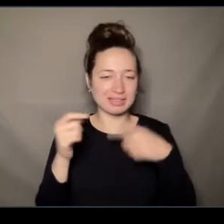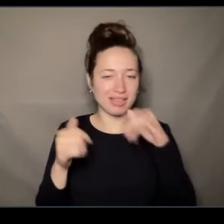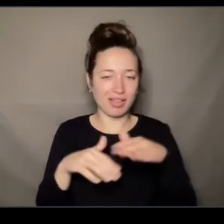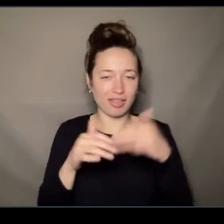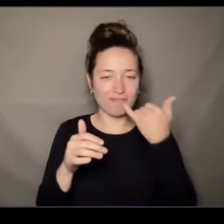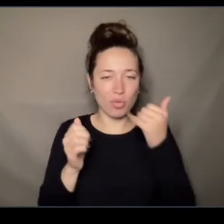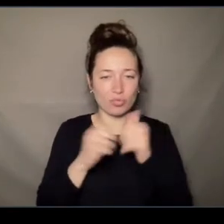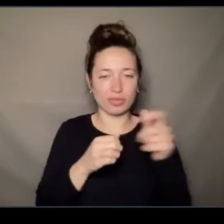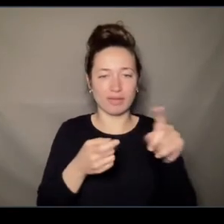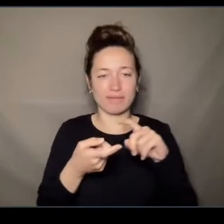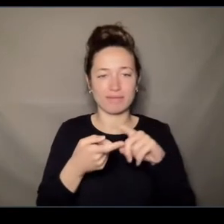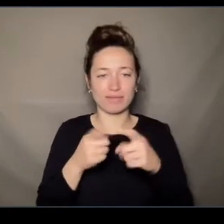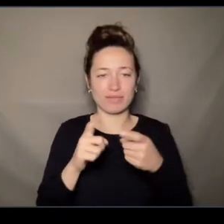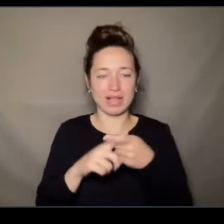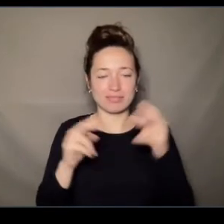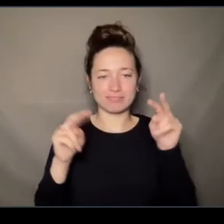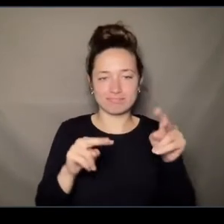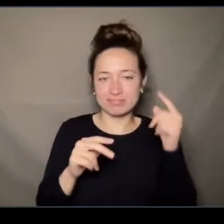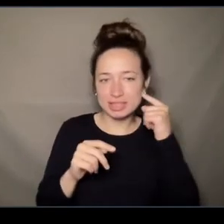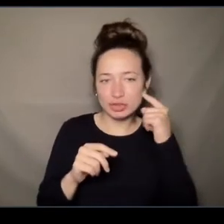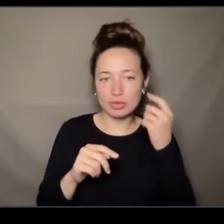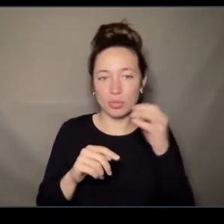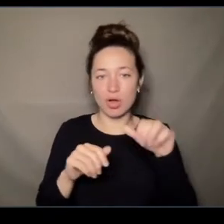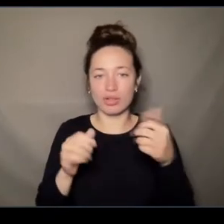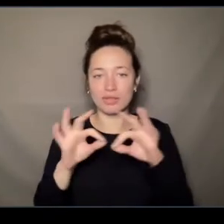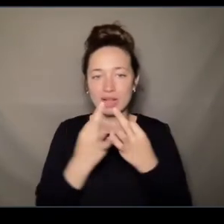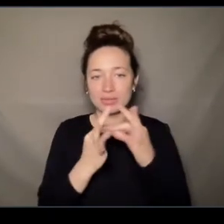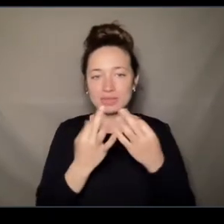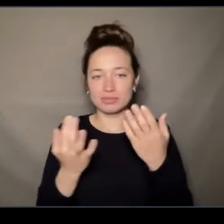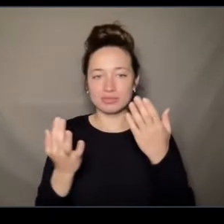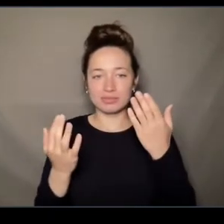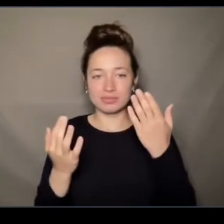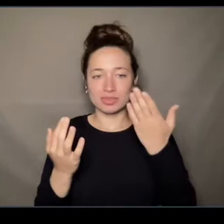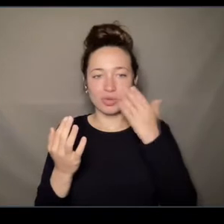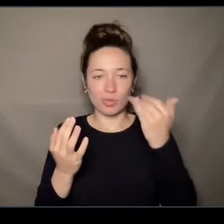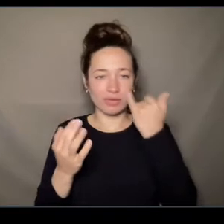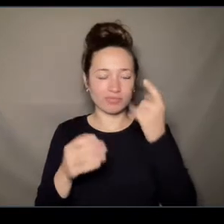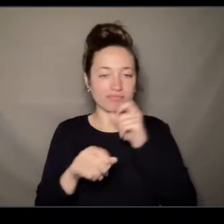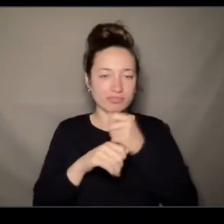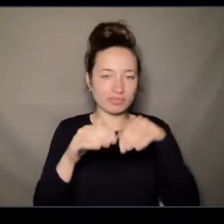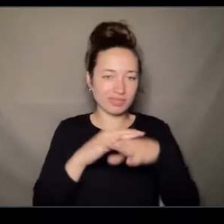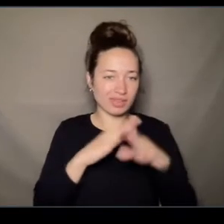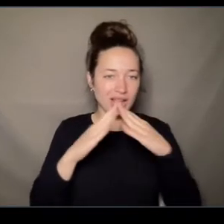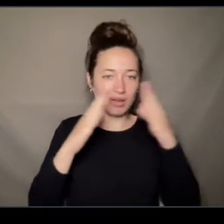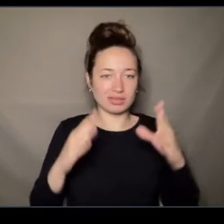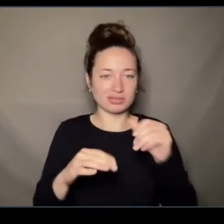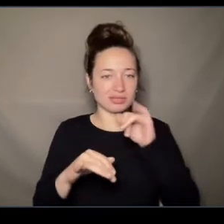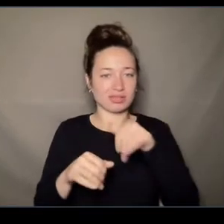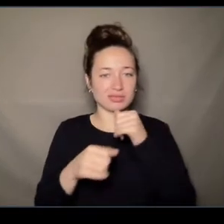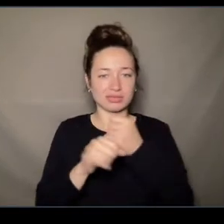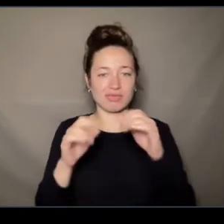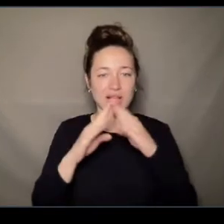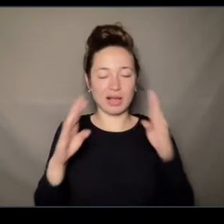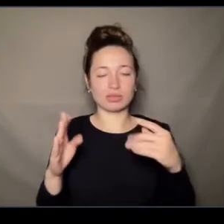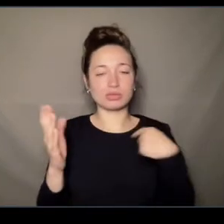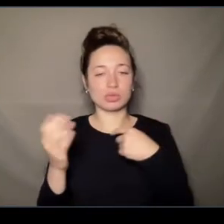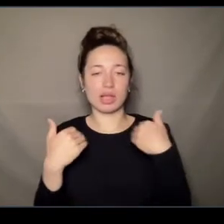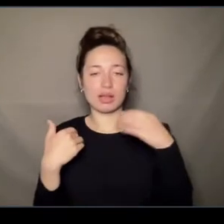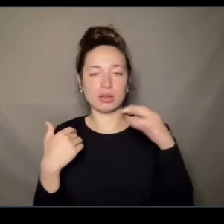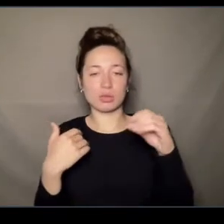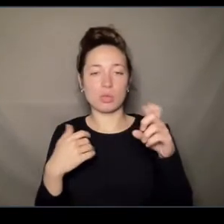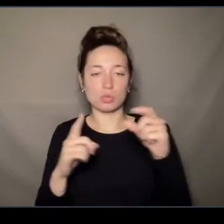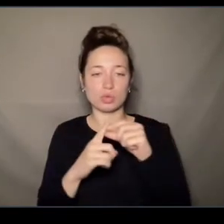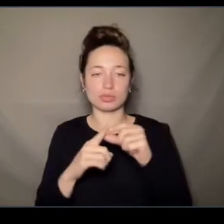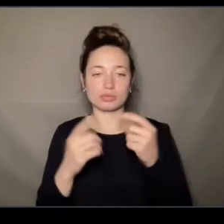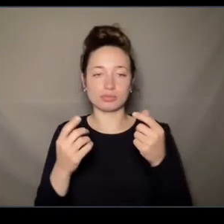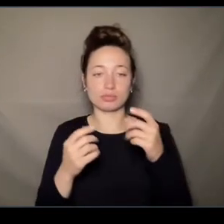phone with their friends hearing or the other families. And you don't know, too, if they're going into a house that isn't a safe house. So we had a